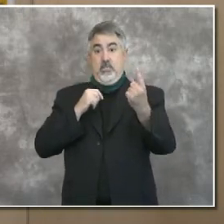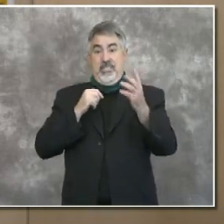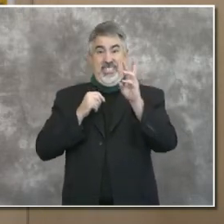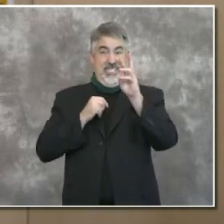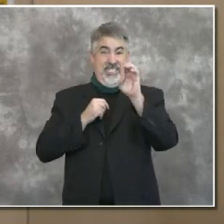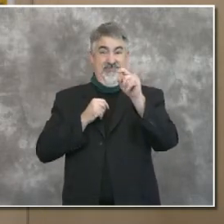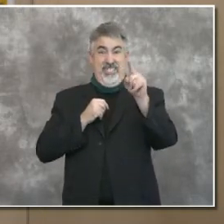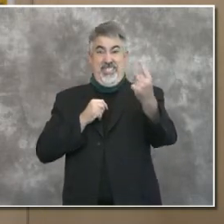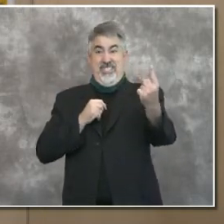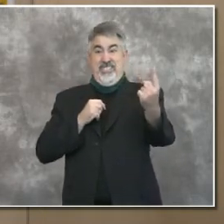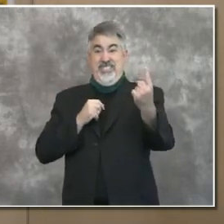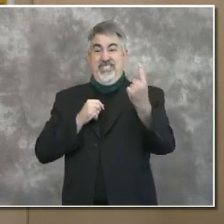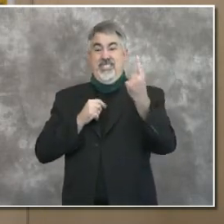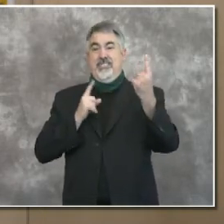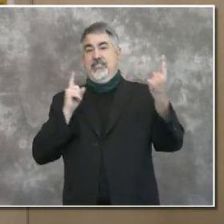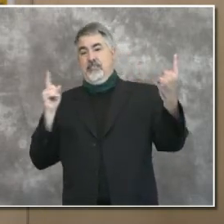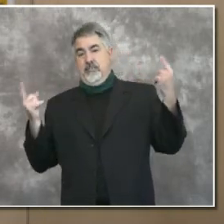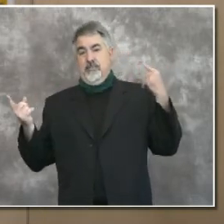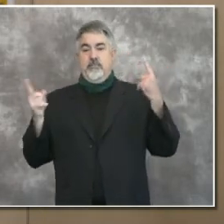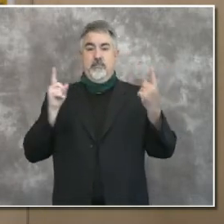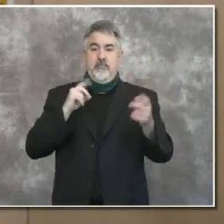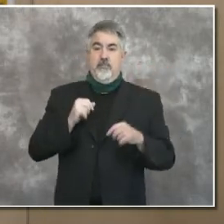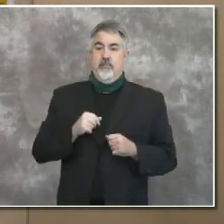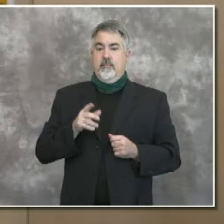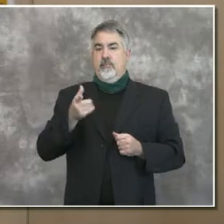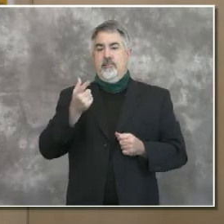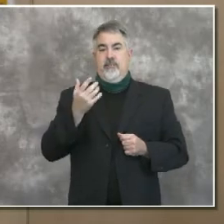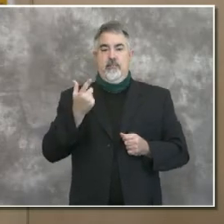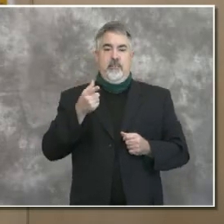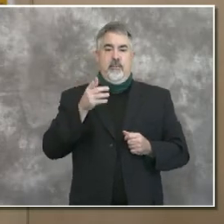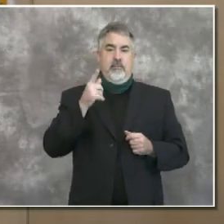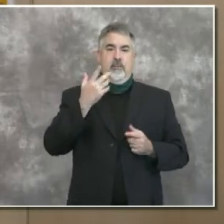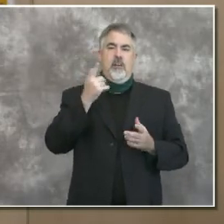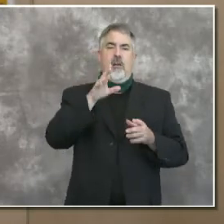if they are not a household unit. Thank you.